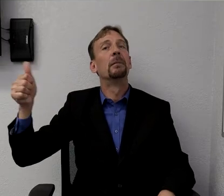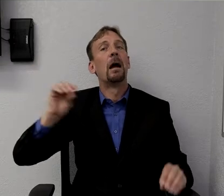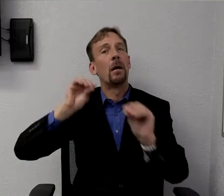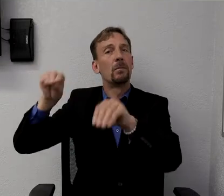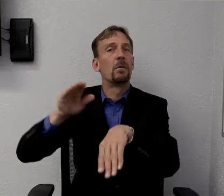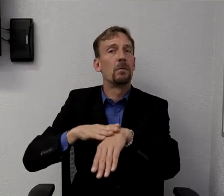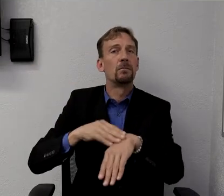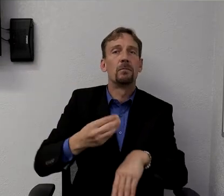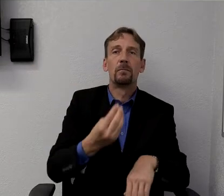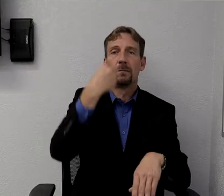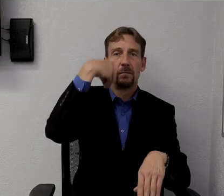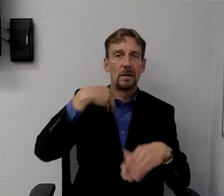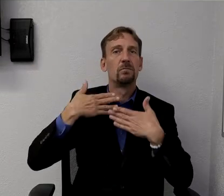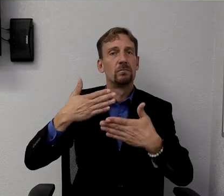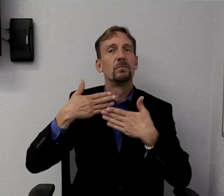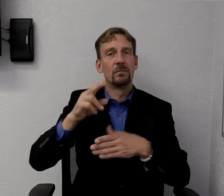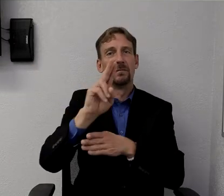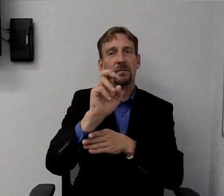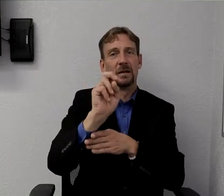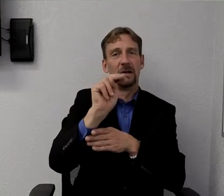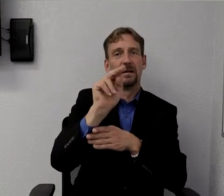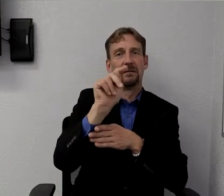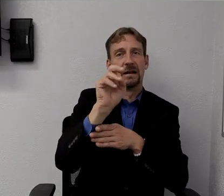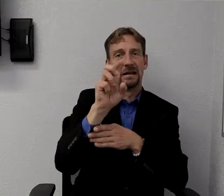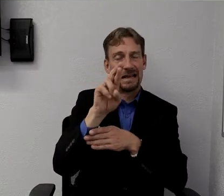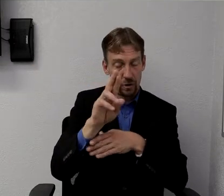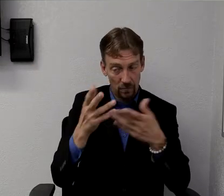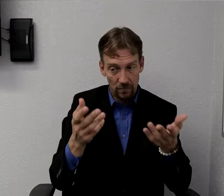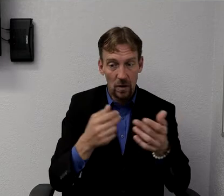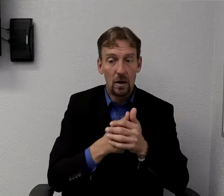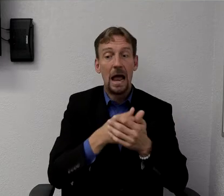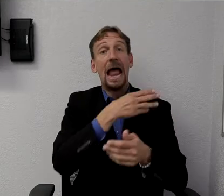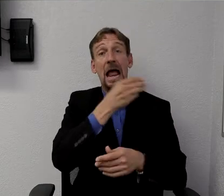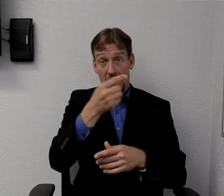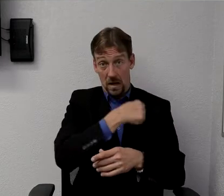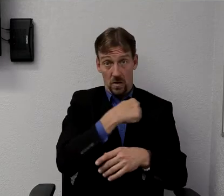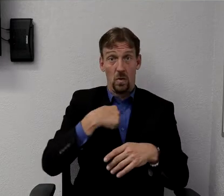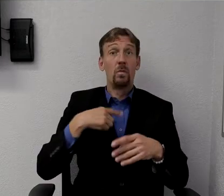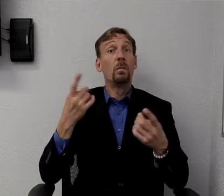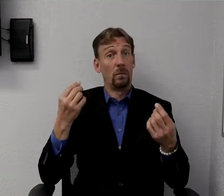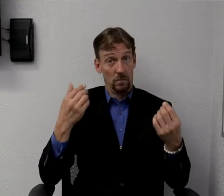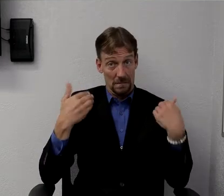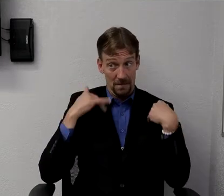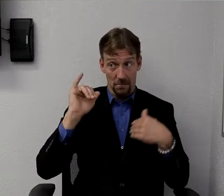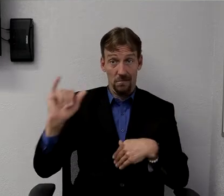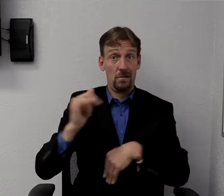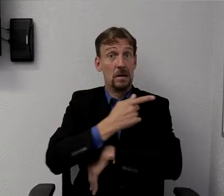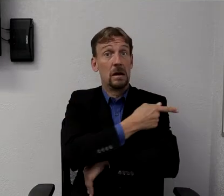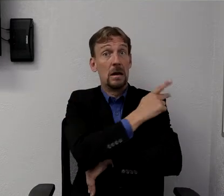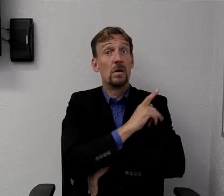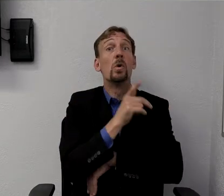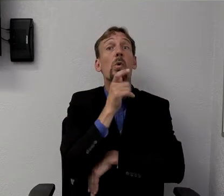period of time is necessary. And we do have those patients that are in the ICU. I